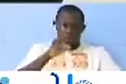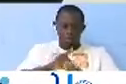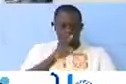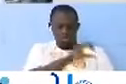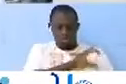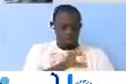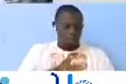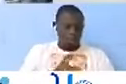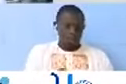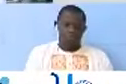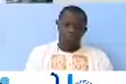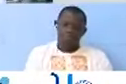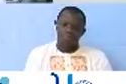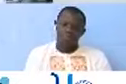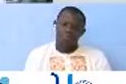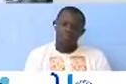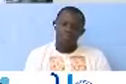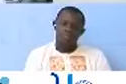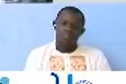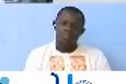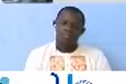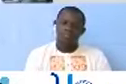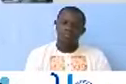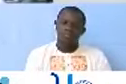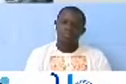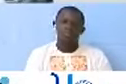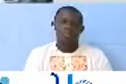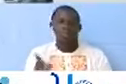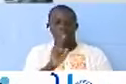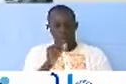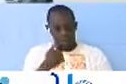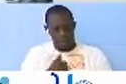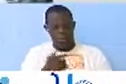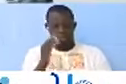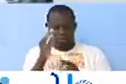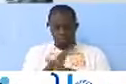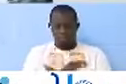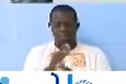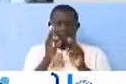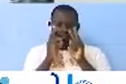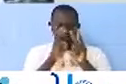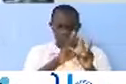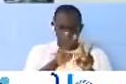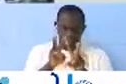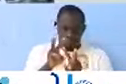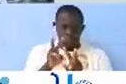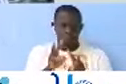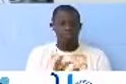What I observed,